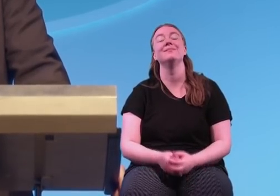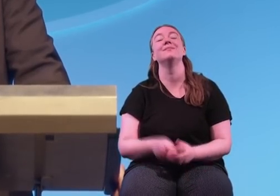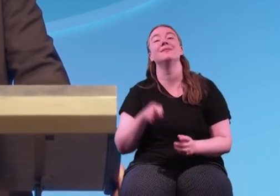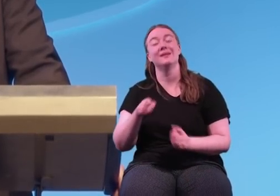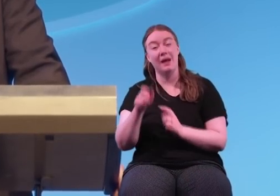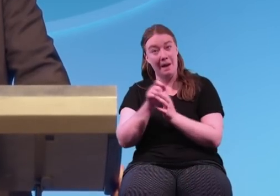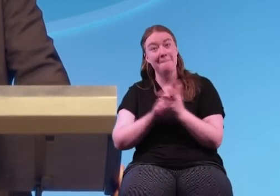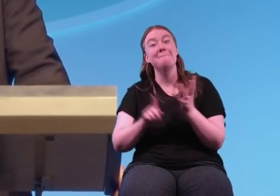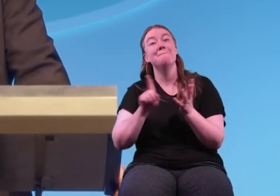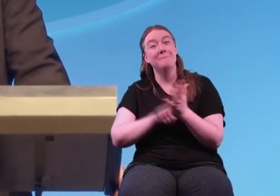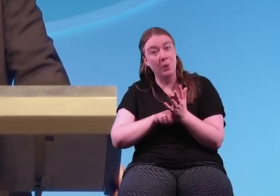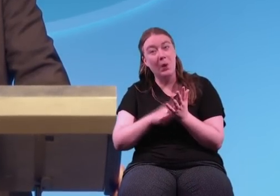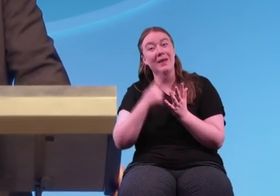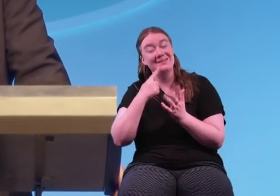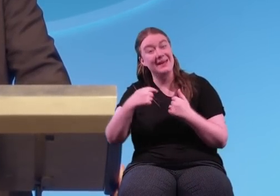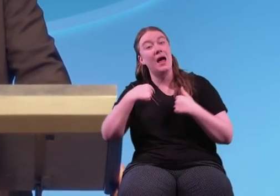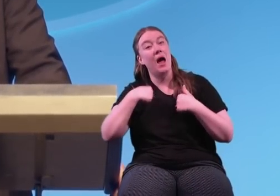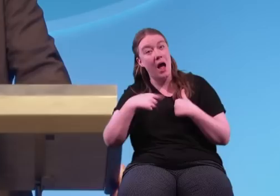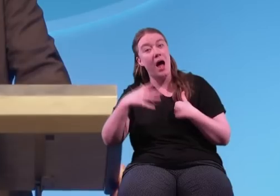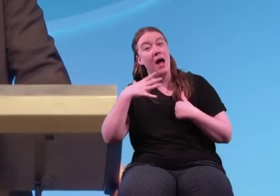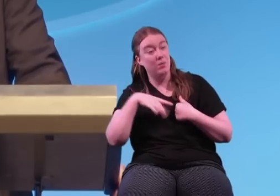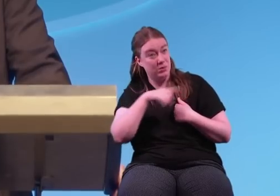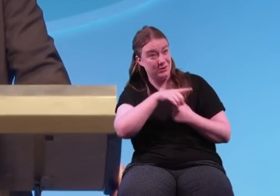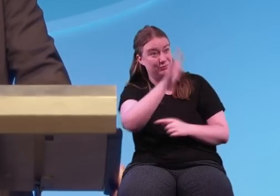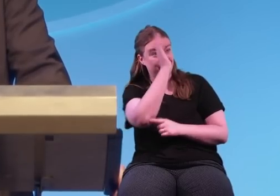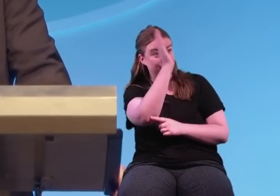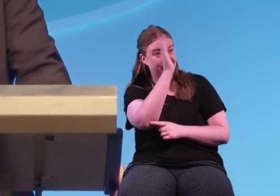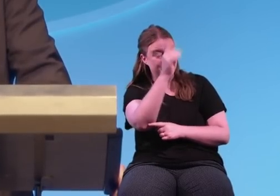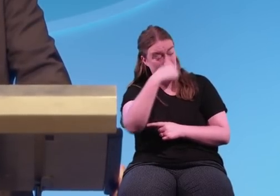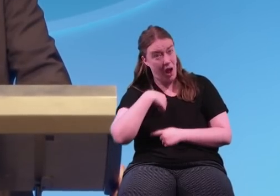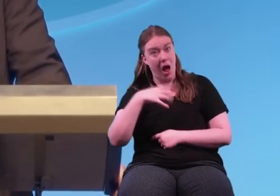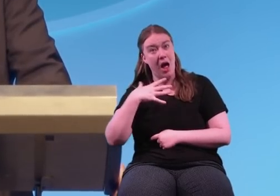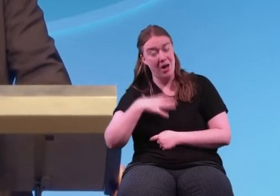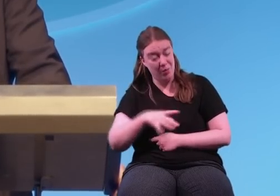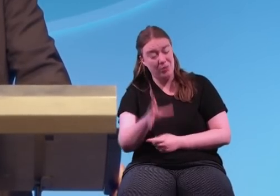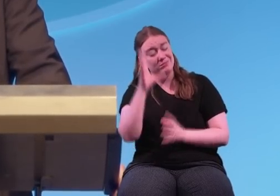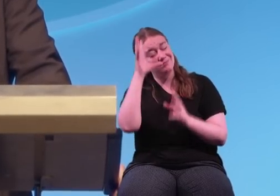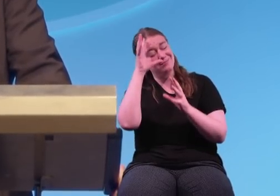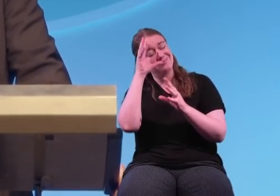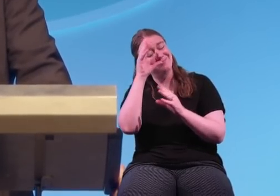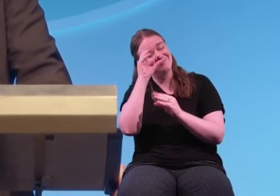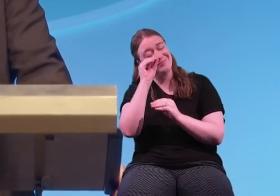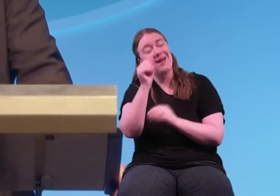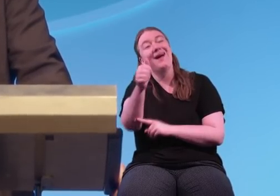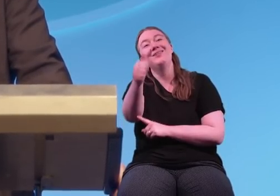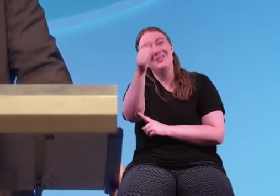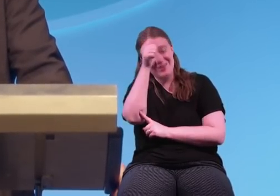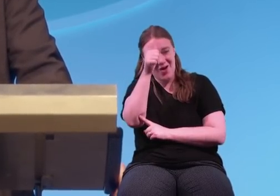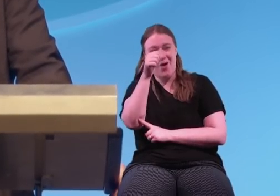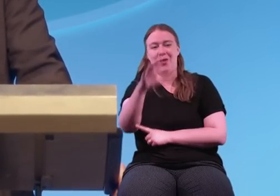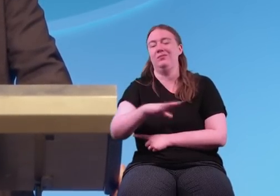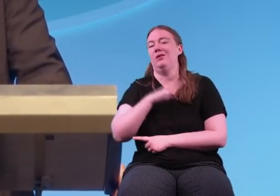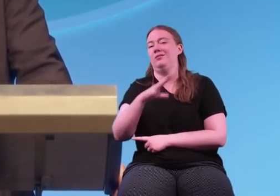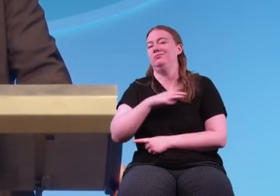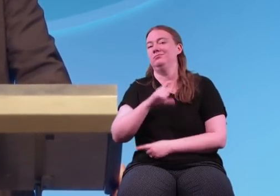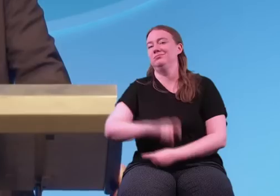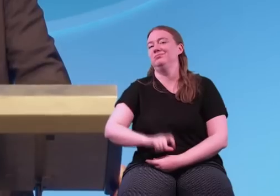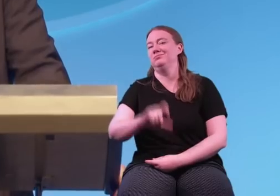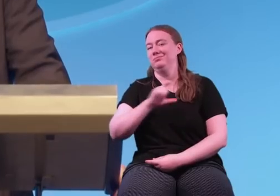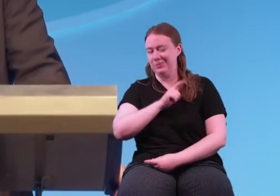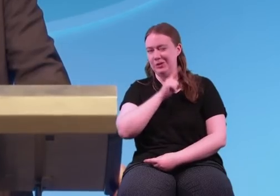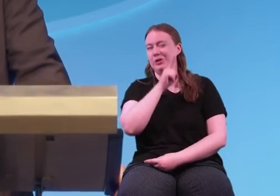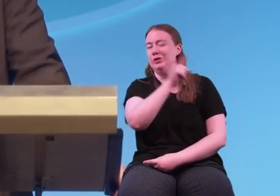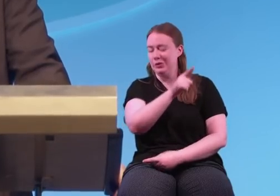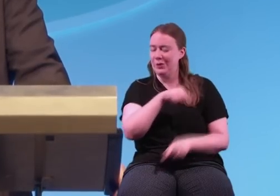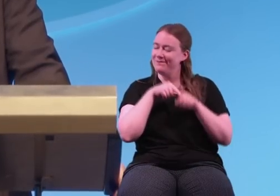asleep, Timothy, with you preaching, knowing that you have been following the pattern of the sound words that you heard from